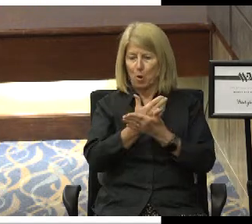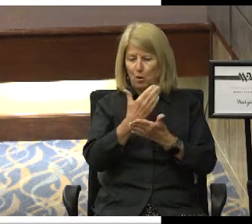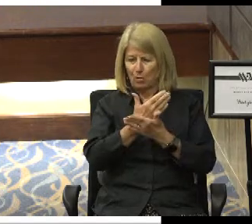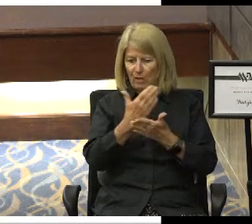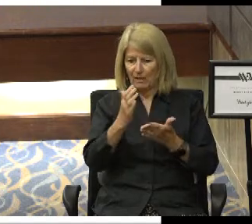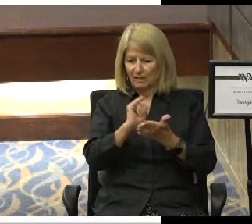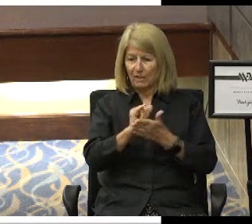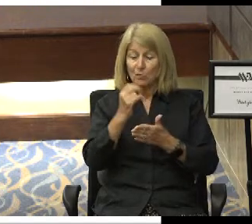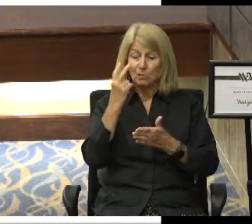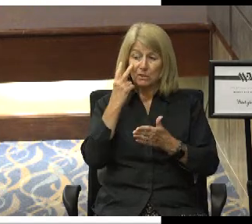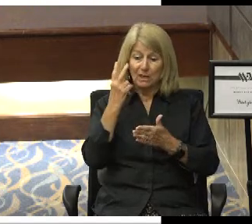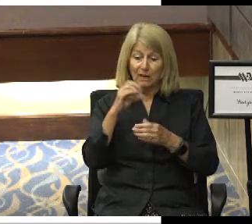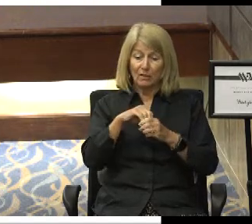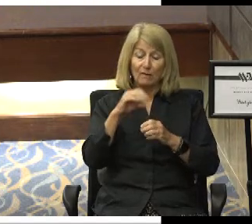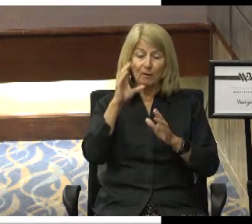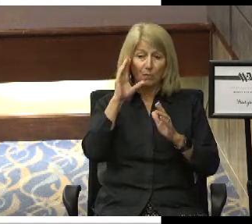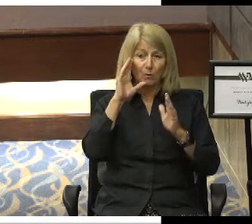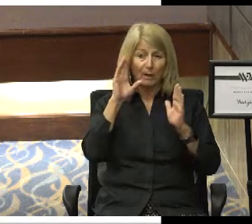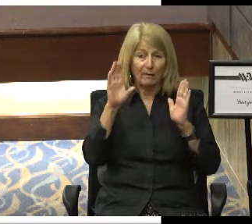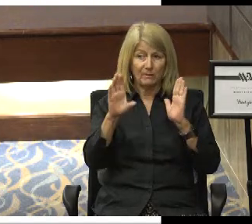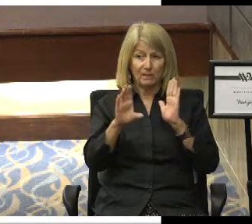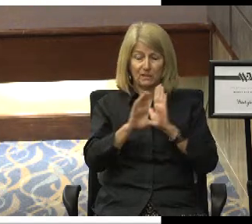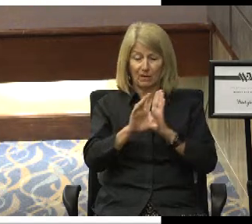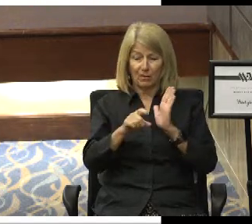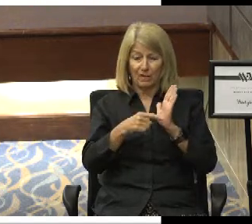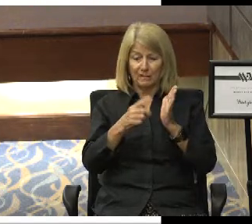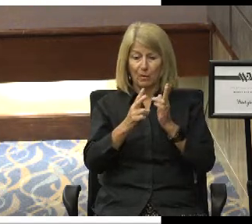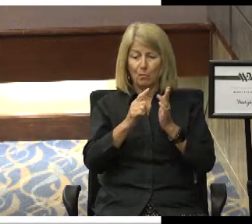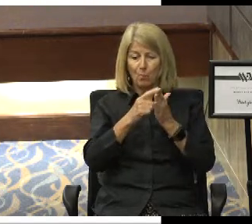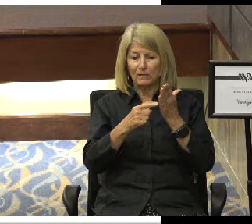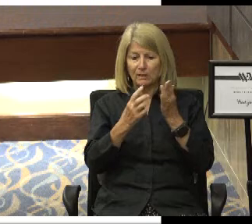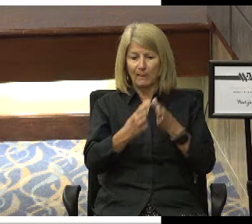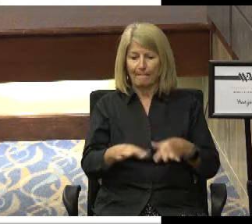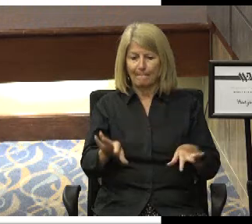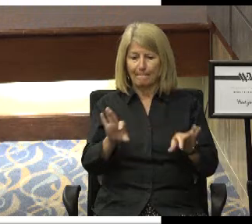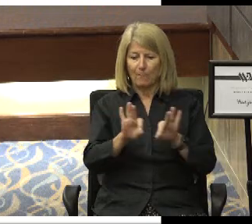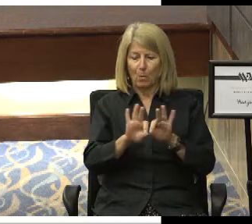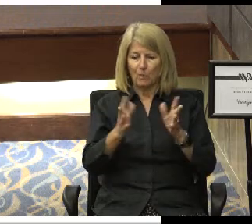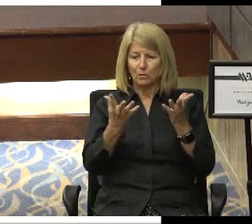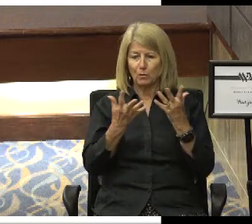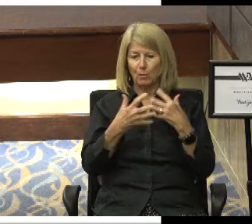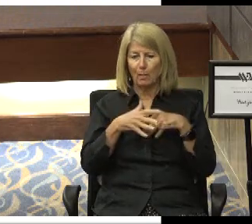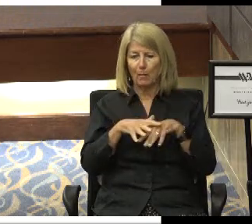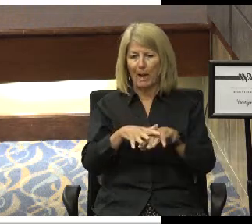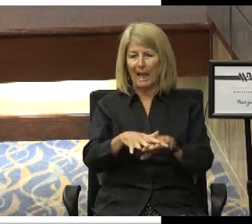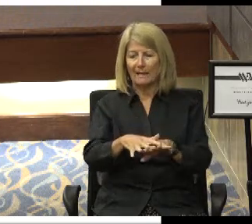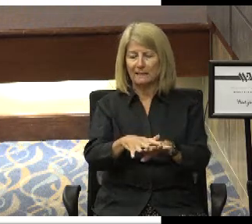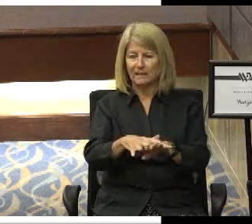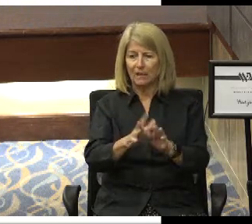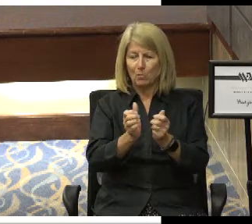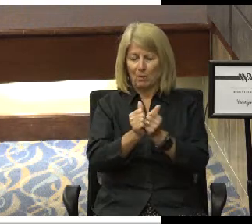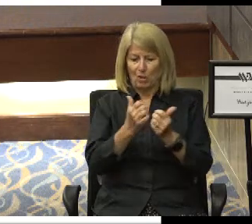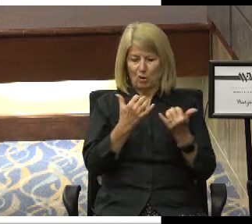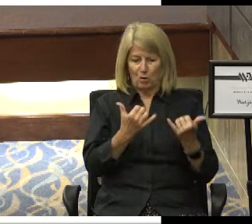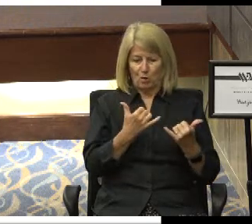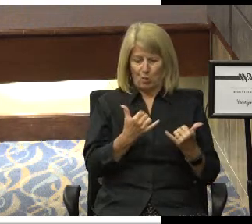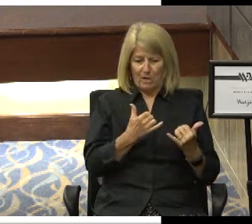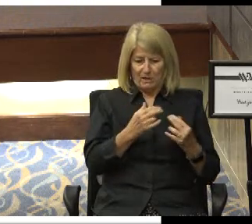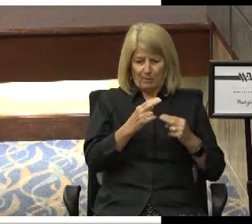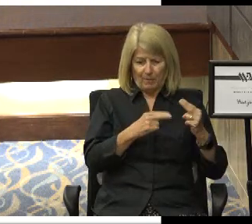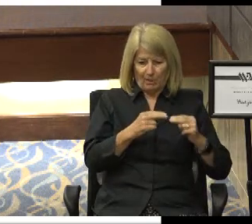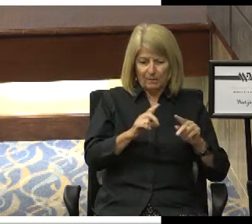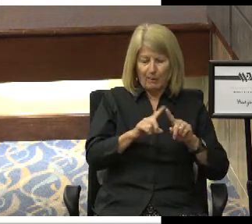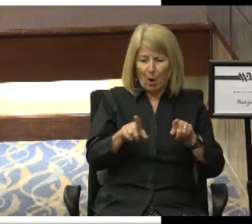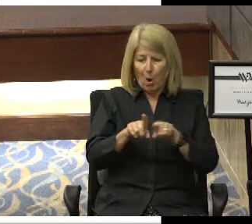photographs. So this, what's important to us is make sure that we blend with the current architecture of our current phase, but also work